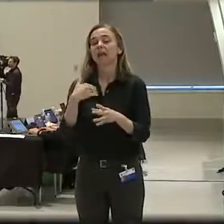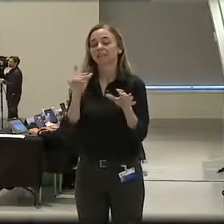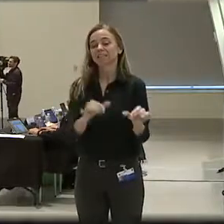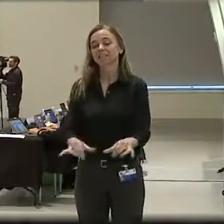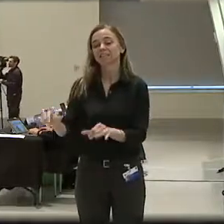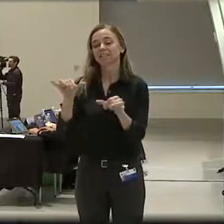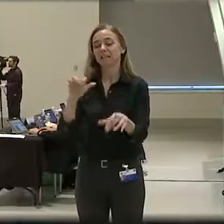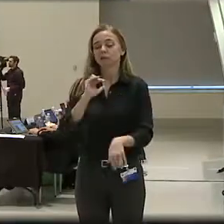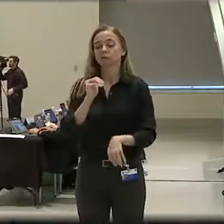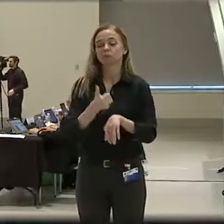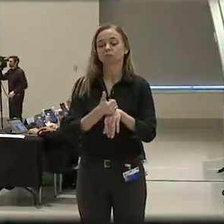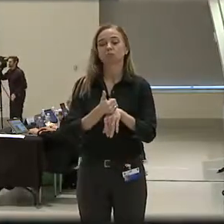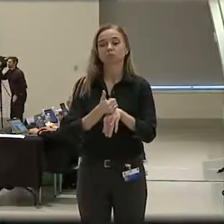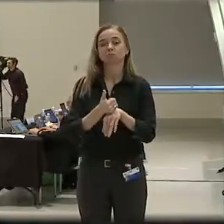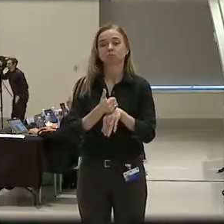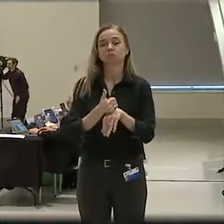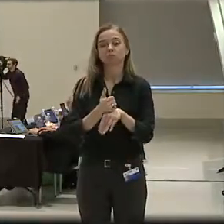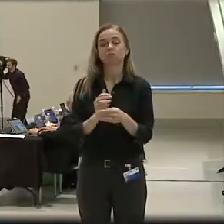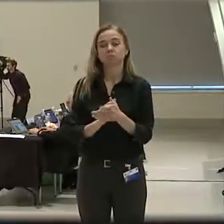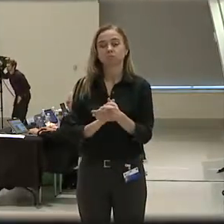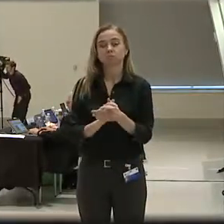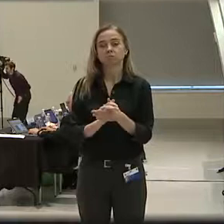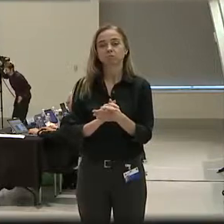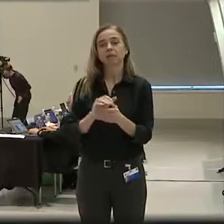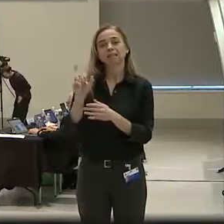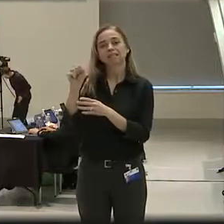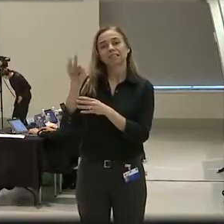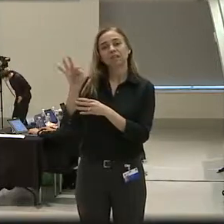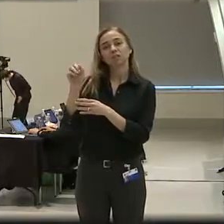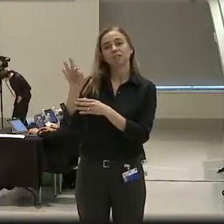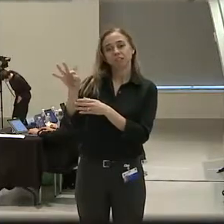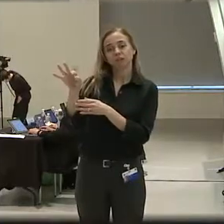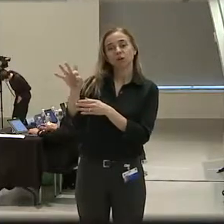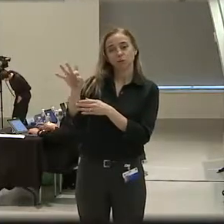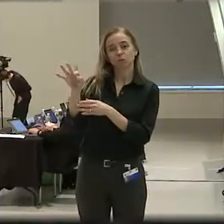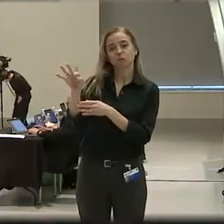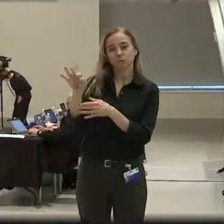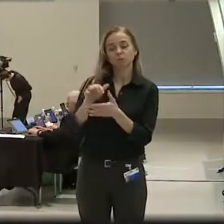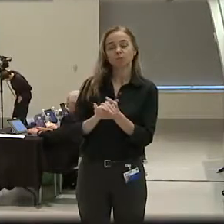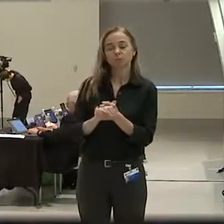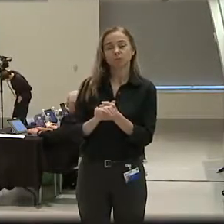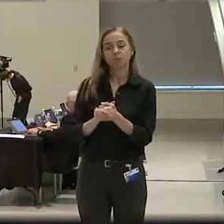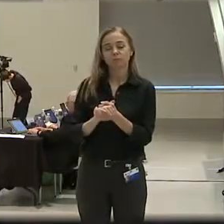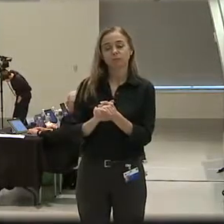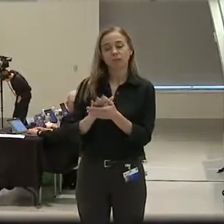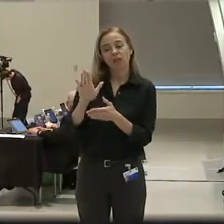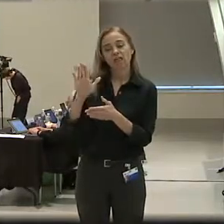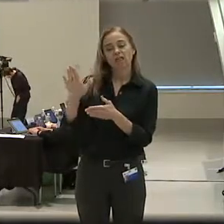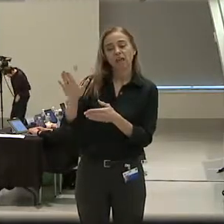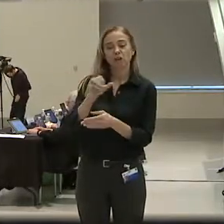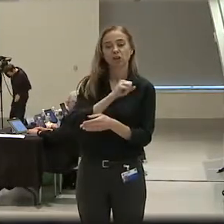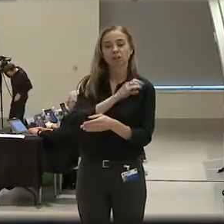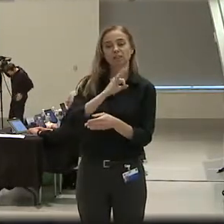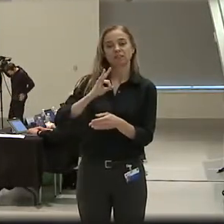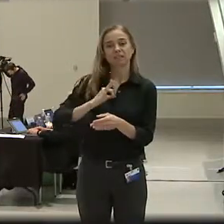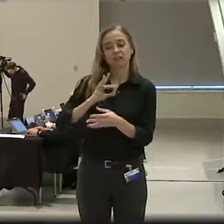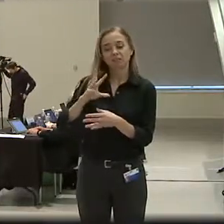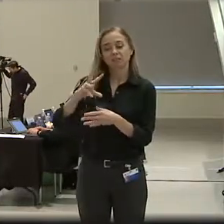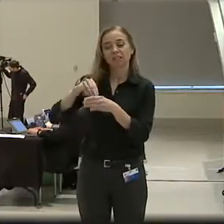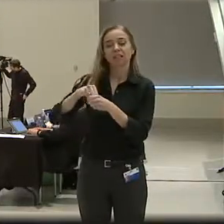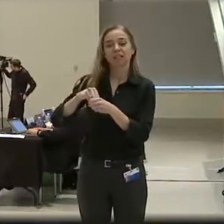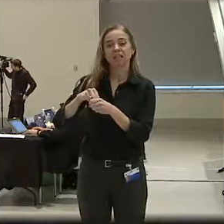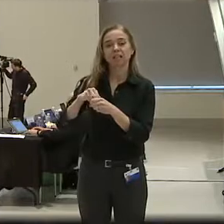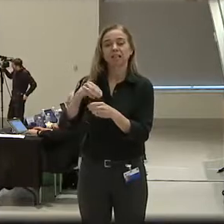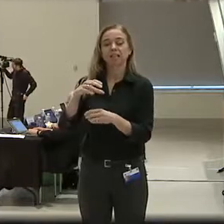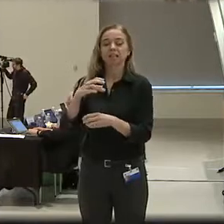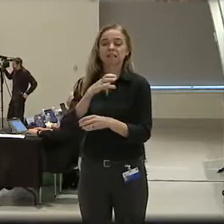that's set by ordinance, and that's San Francisco, the Office of Citizen Complaints. And their staffing in the Office of Citizen